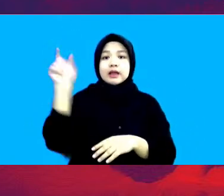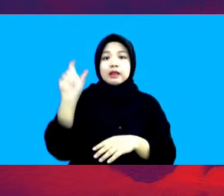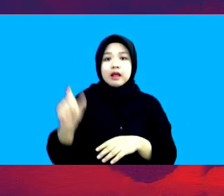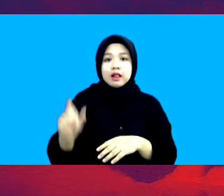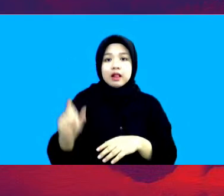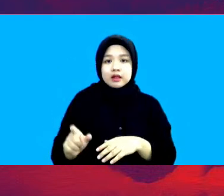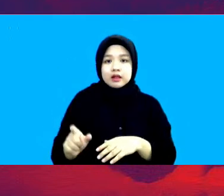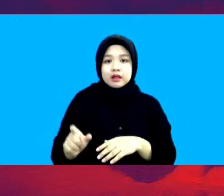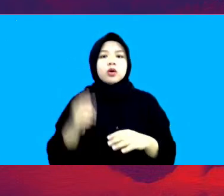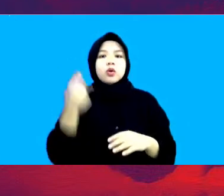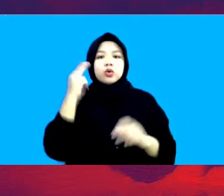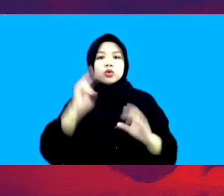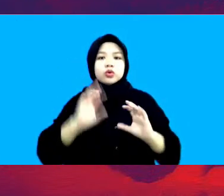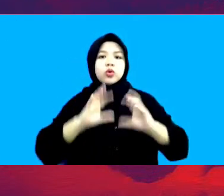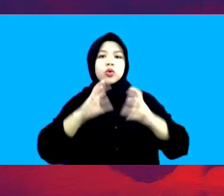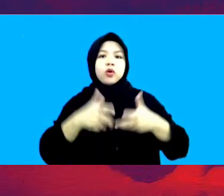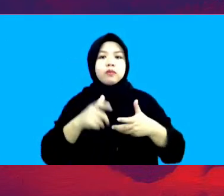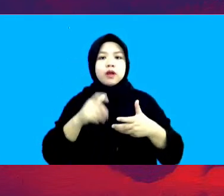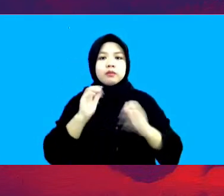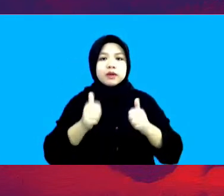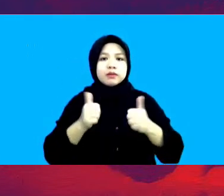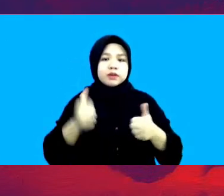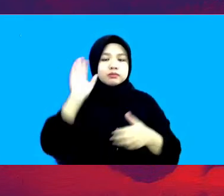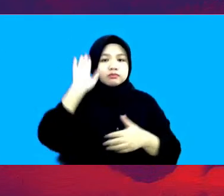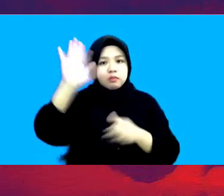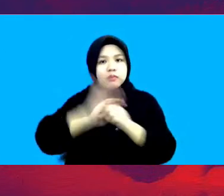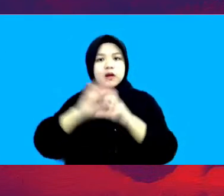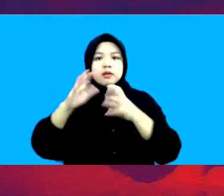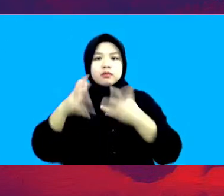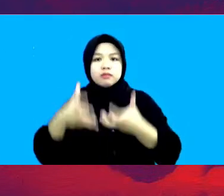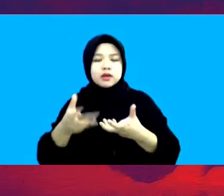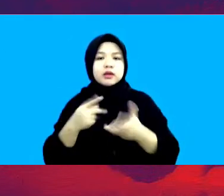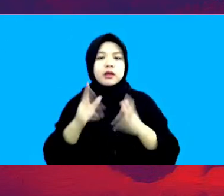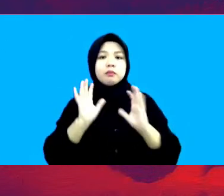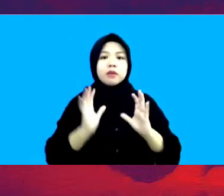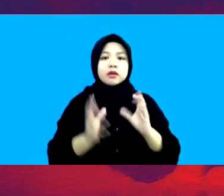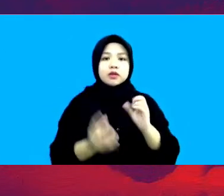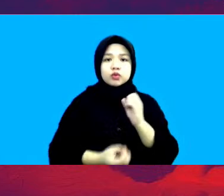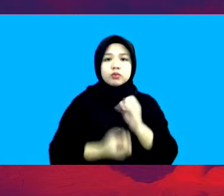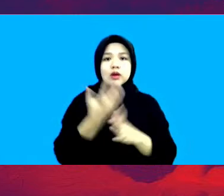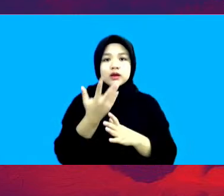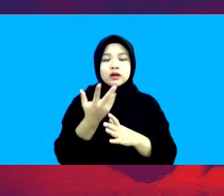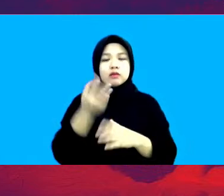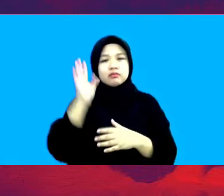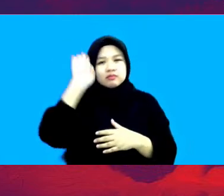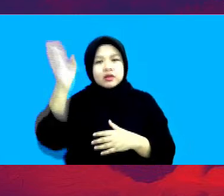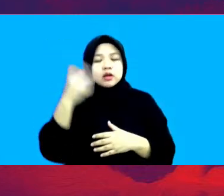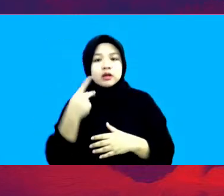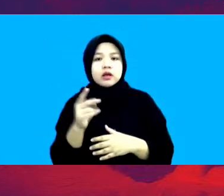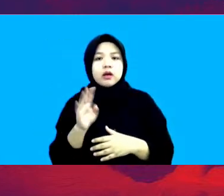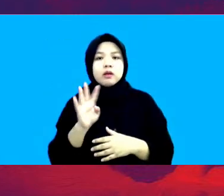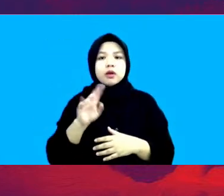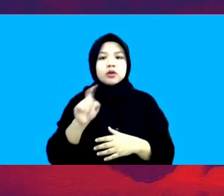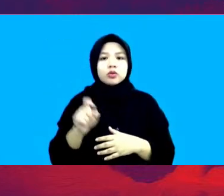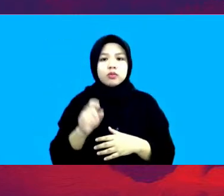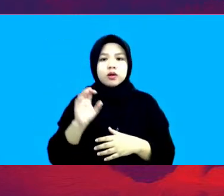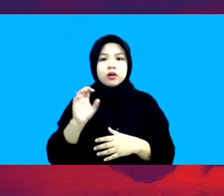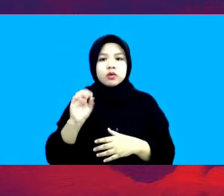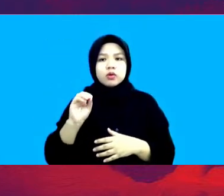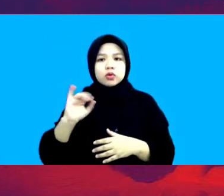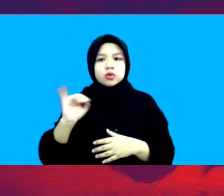future pandemics. So we collaborate and gather a lot of resources. So far, we're getting about $1.4 billion as to form